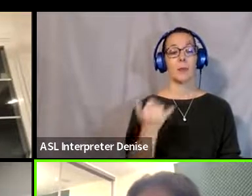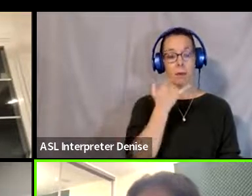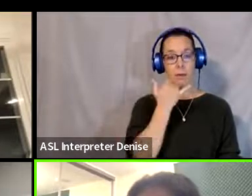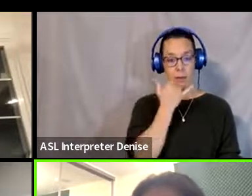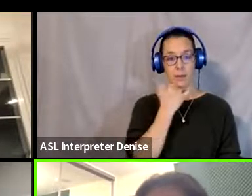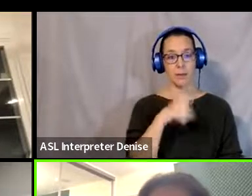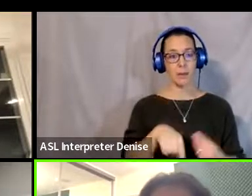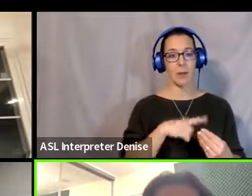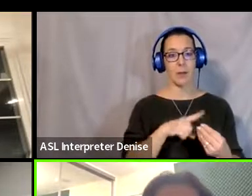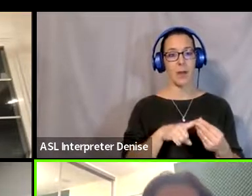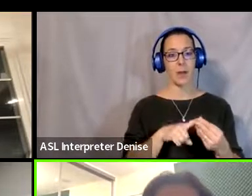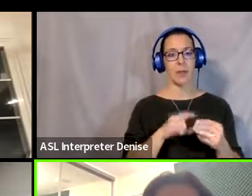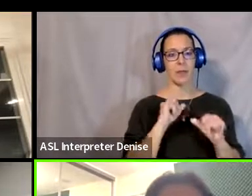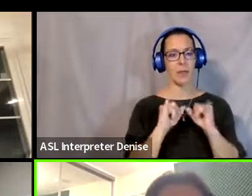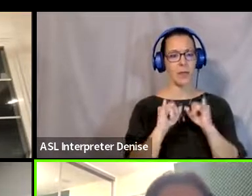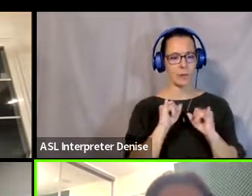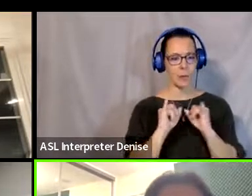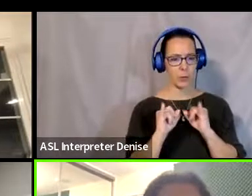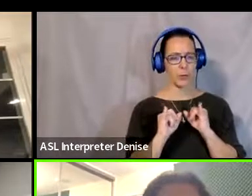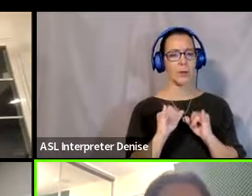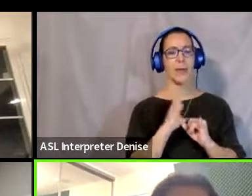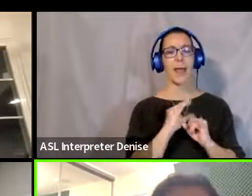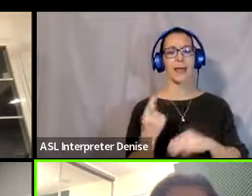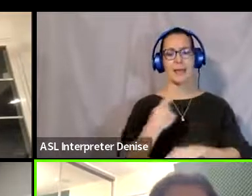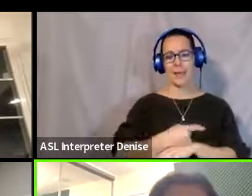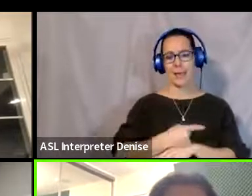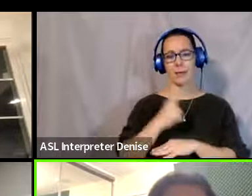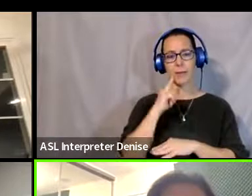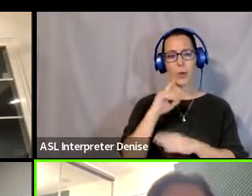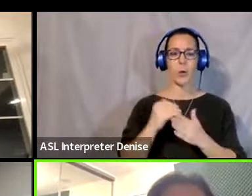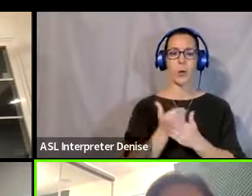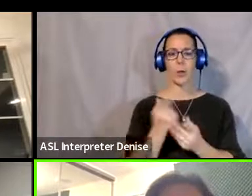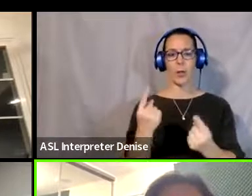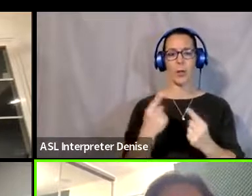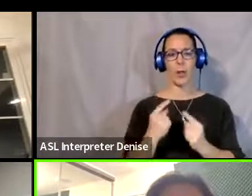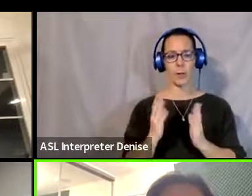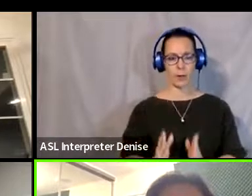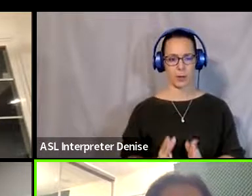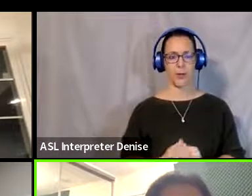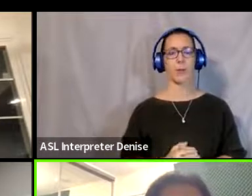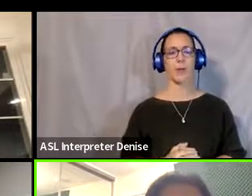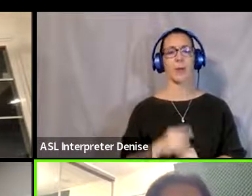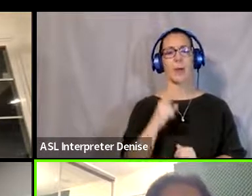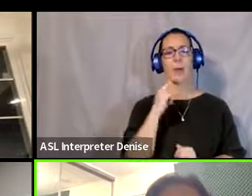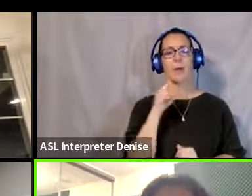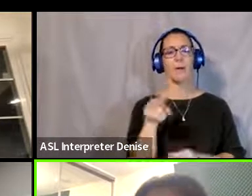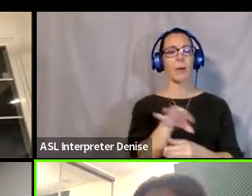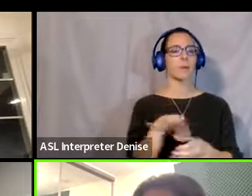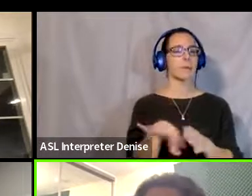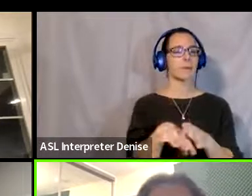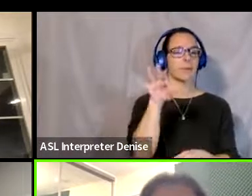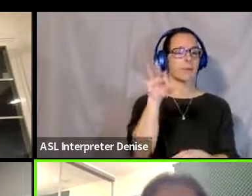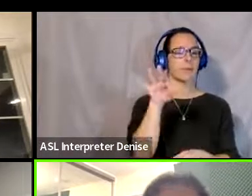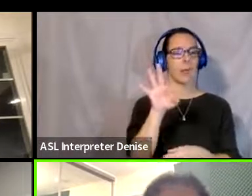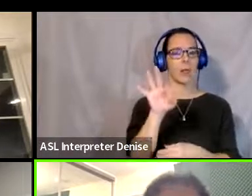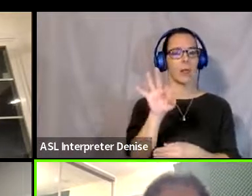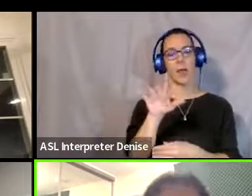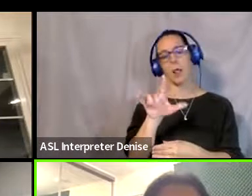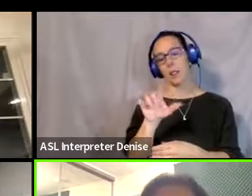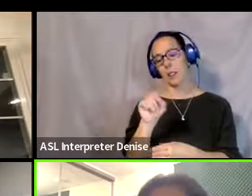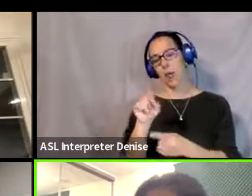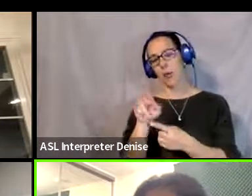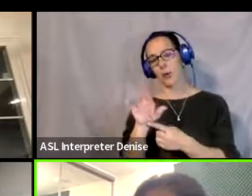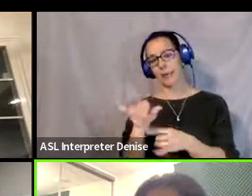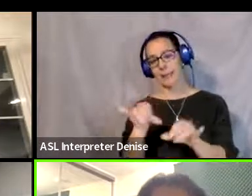the interviews and dates for the newcomers for the lottery system and things like that. Do you have anything